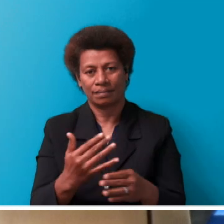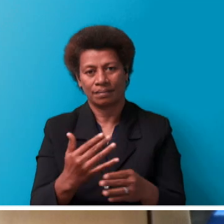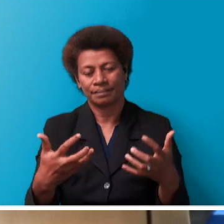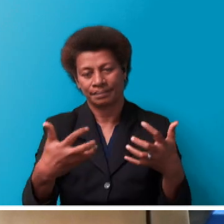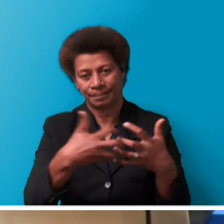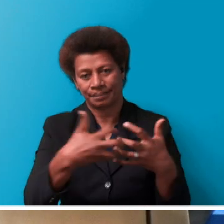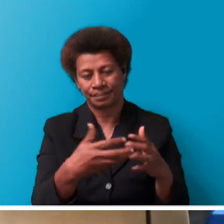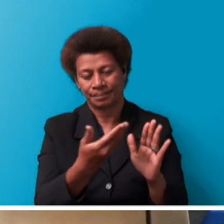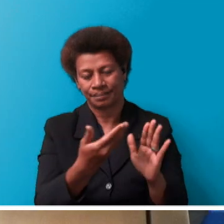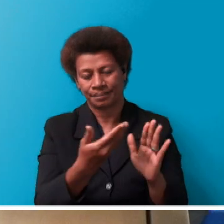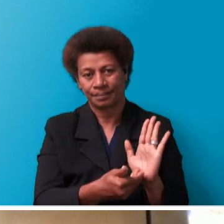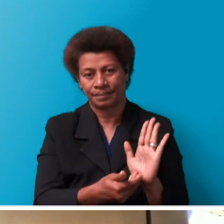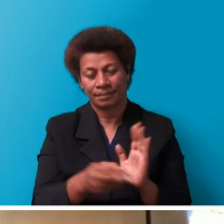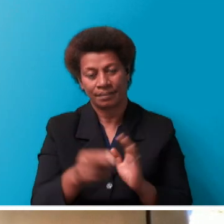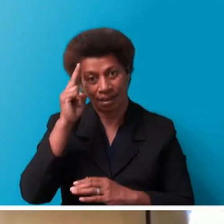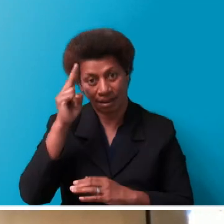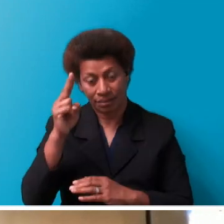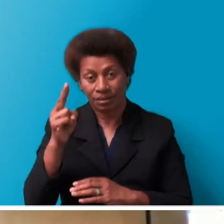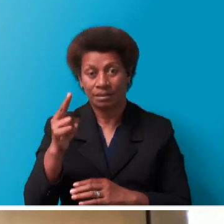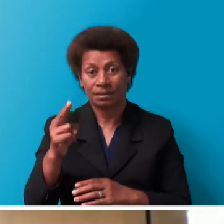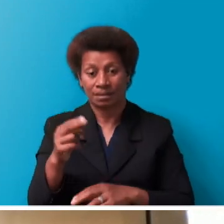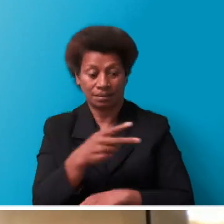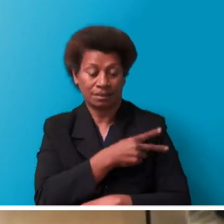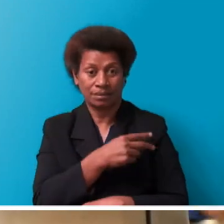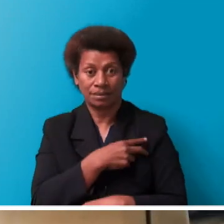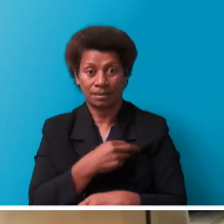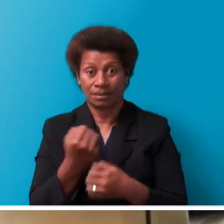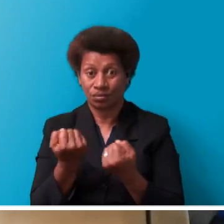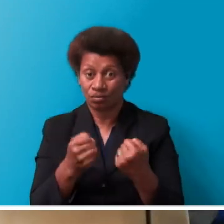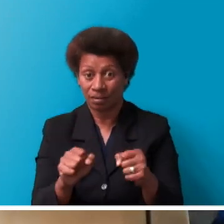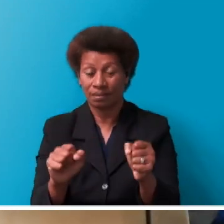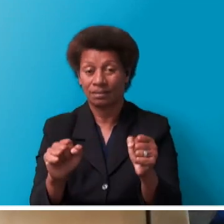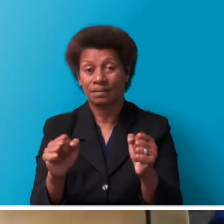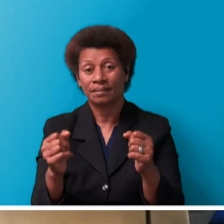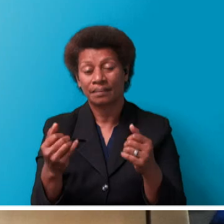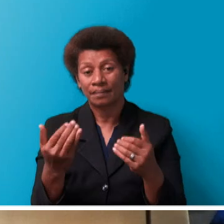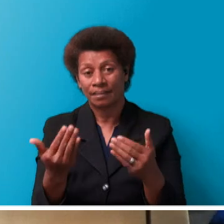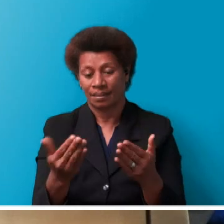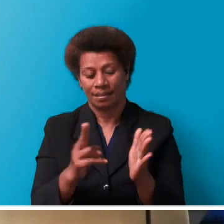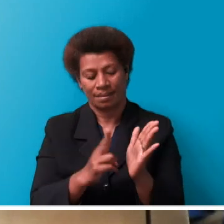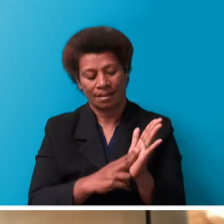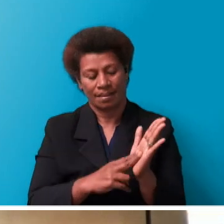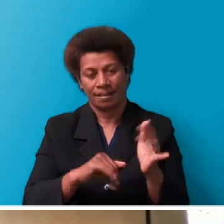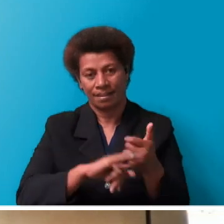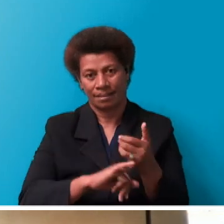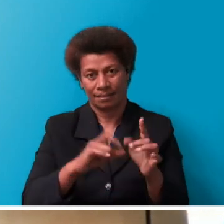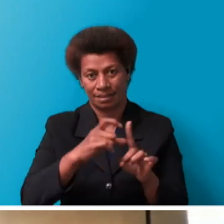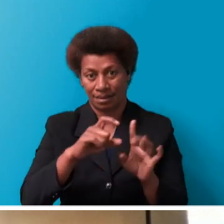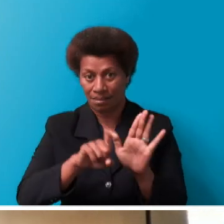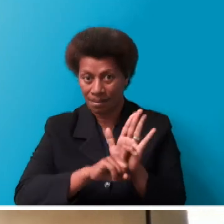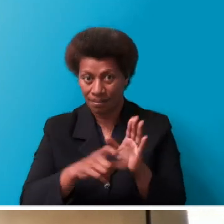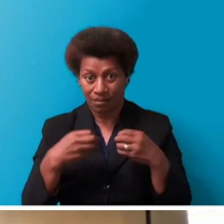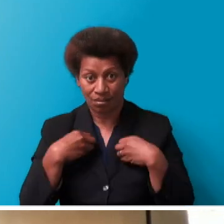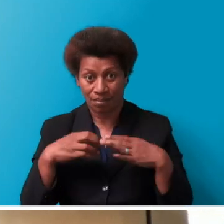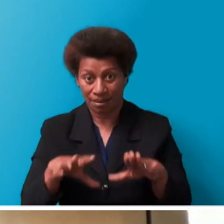On national security strategy, the NSS, Honourable Speaker, with the NSDR completed, the NSS will be launched